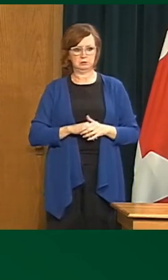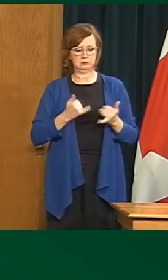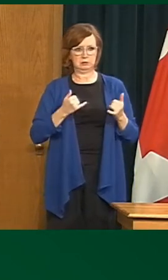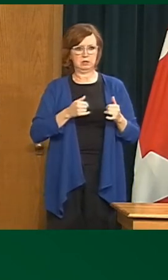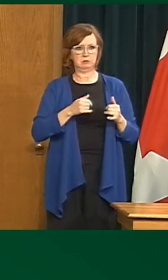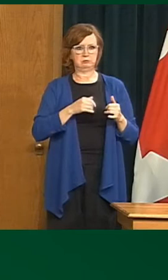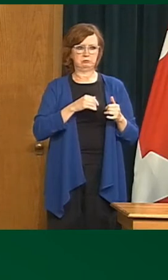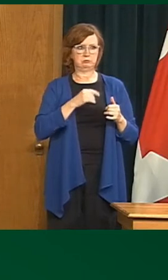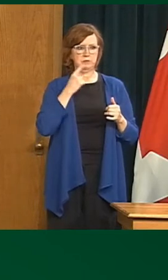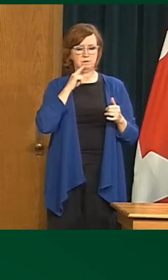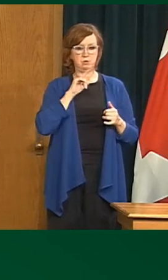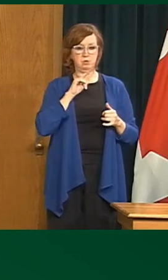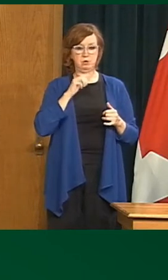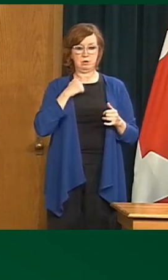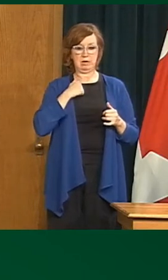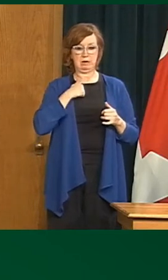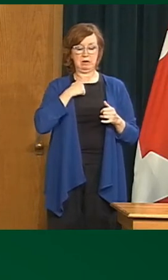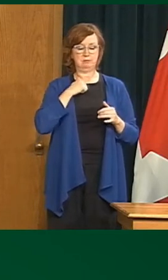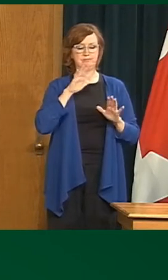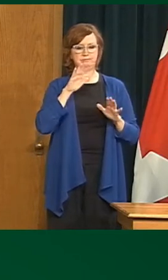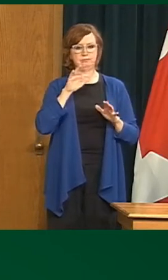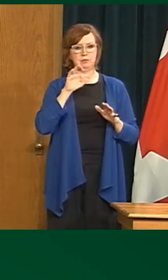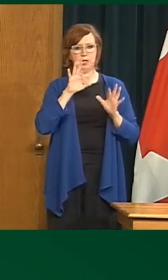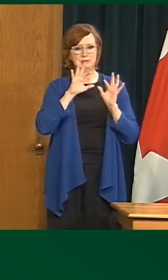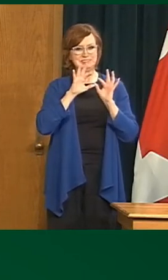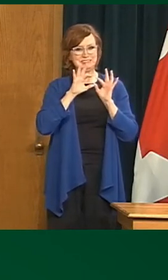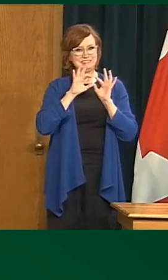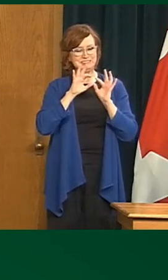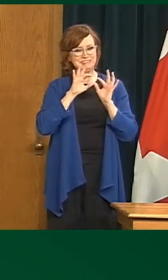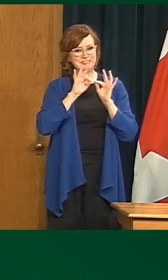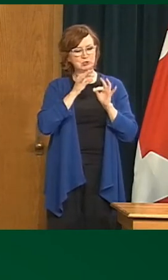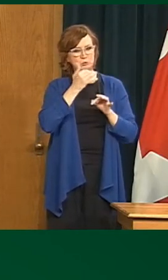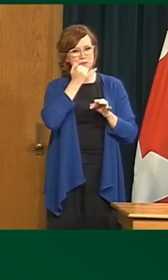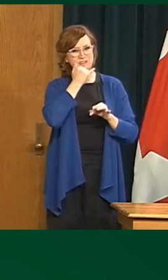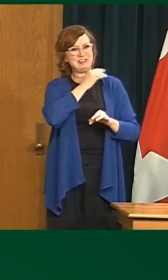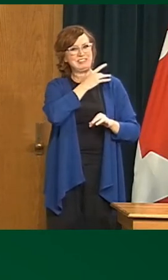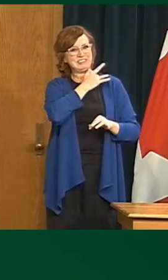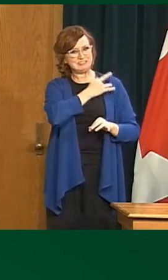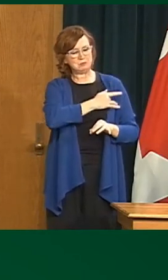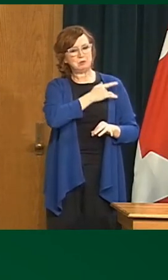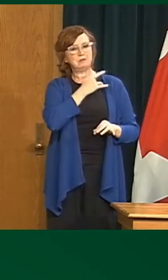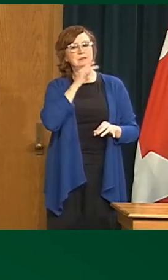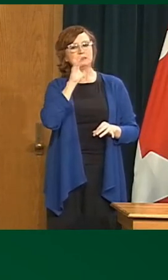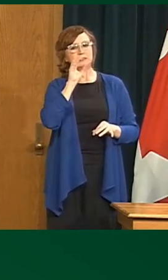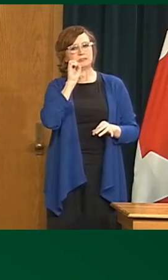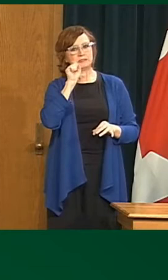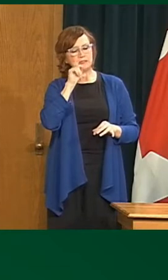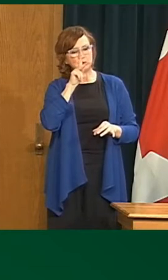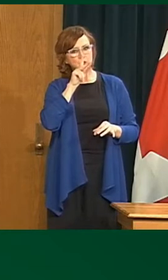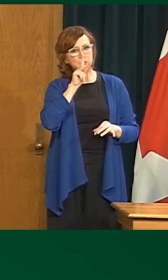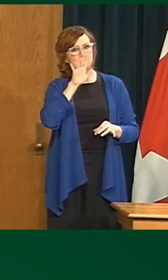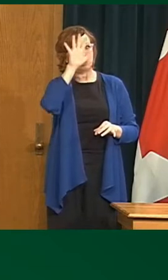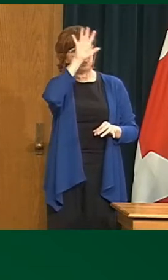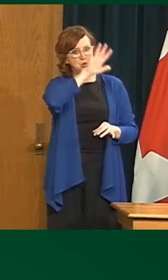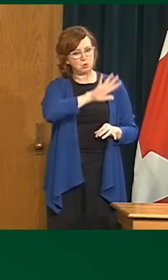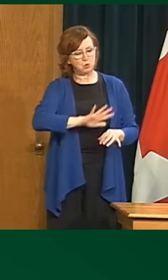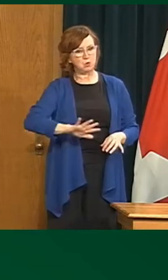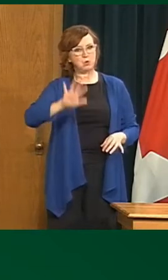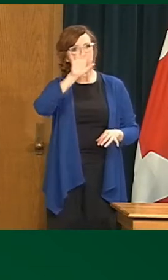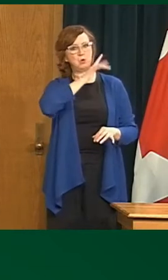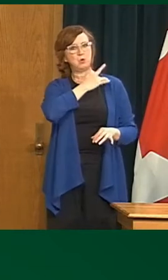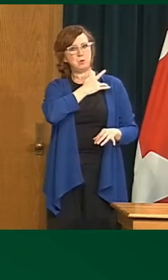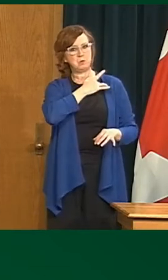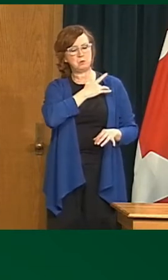So we already know that. And once the serology test is used to measure the level of immunity in the population, there'll be